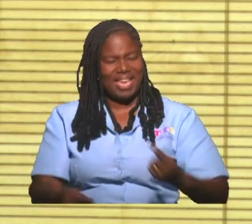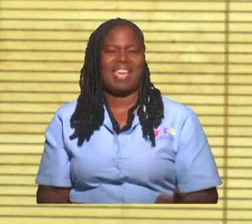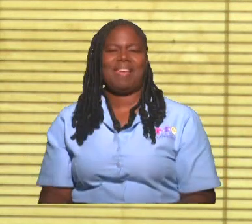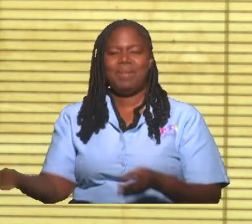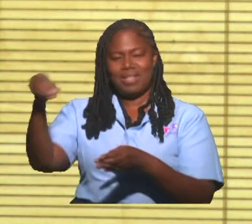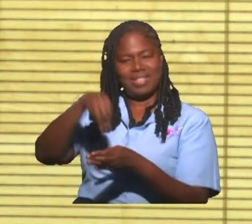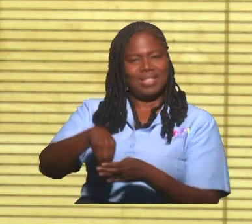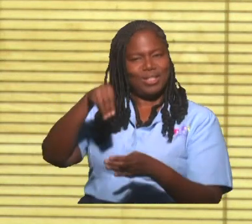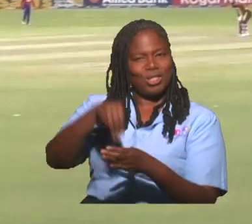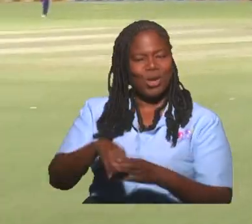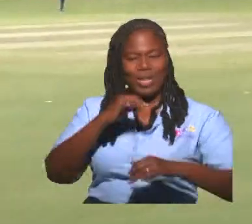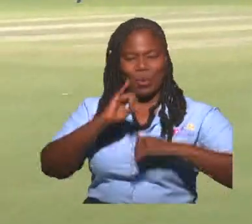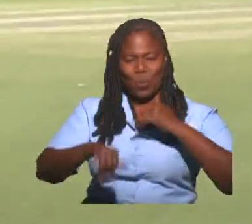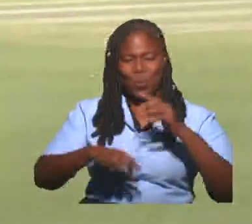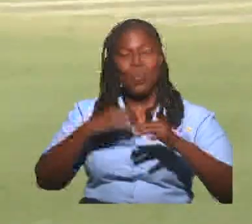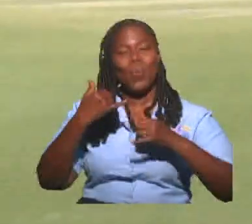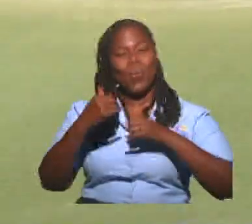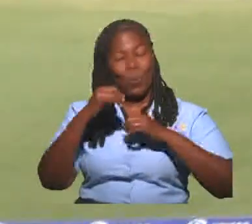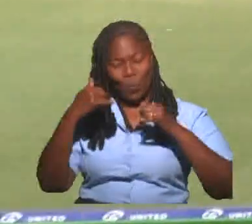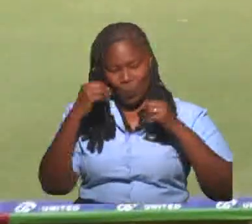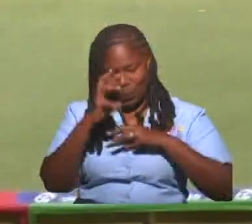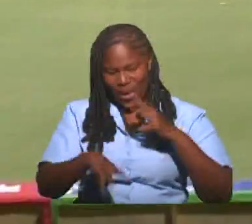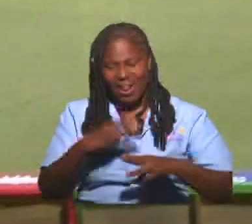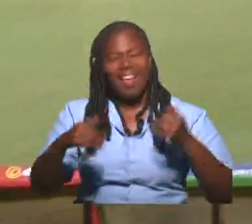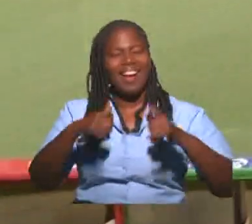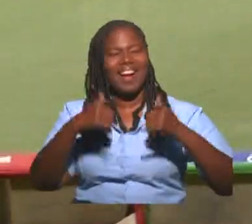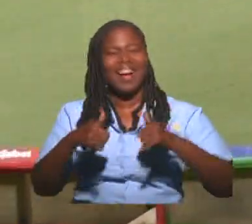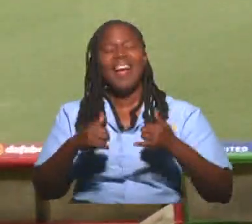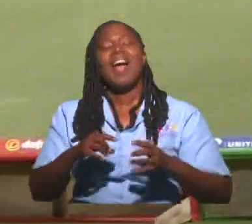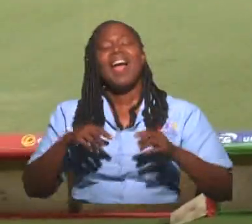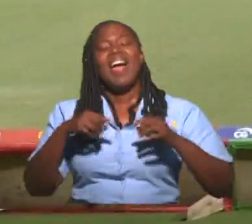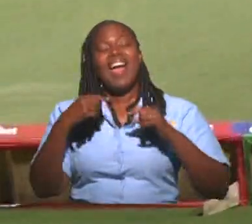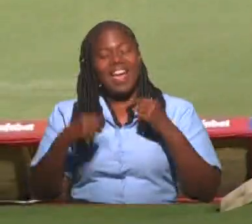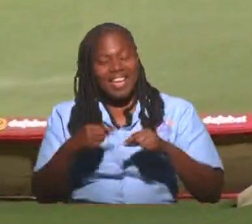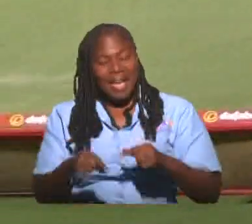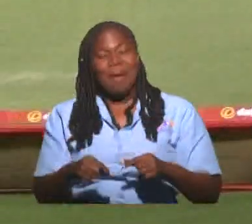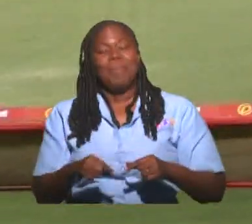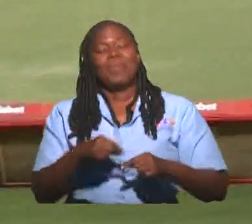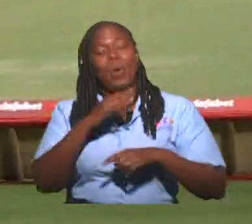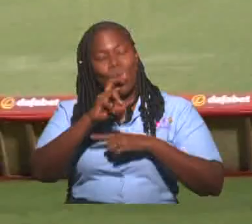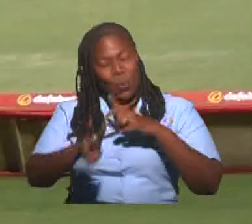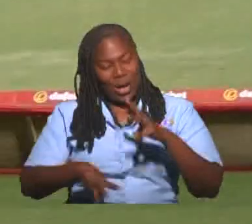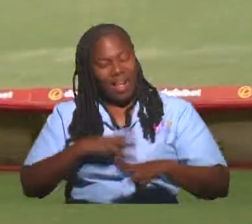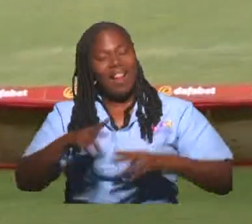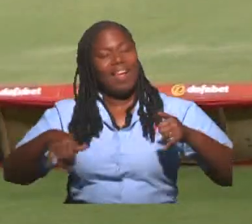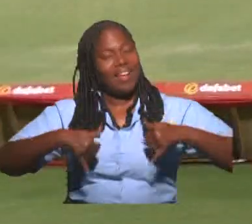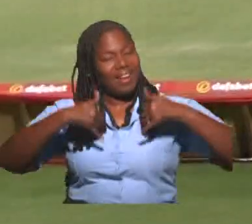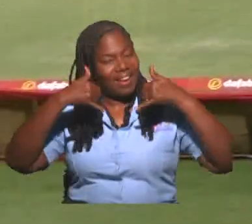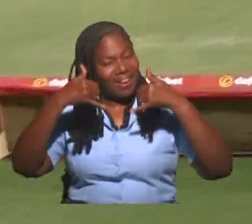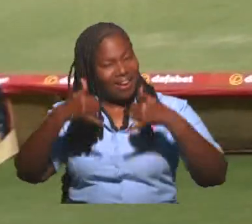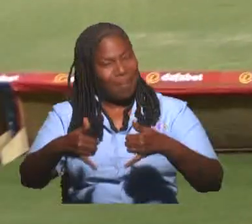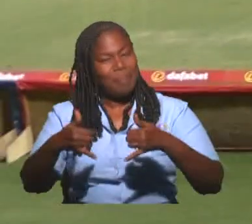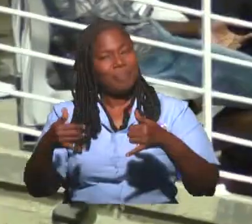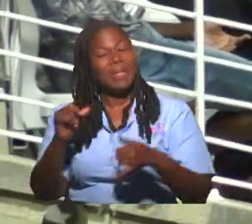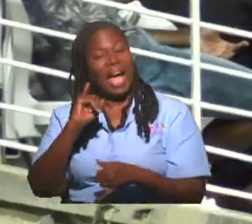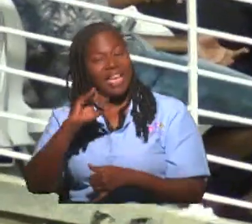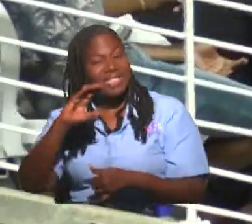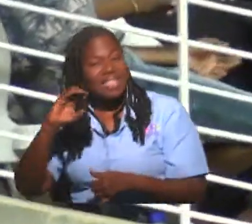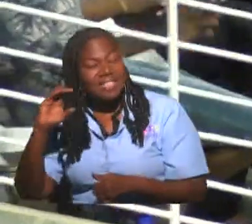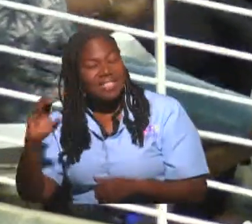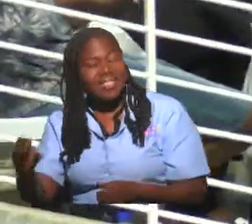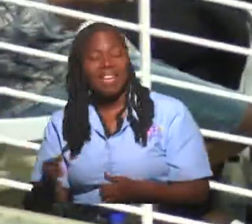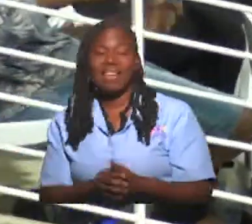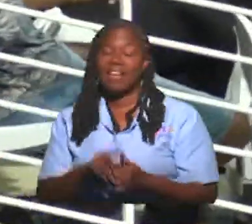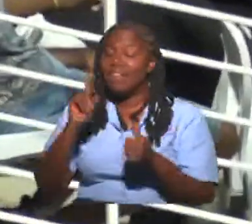ICC Men's T20 World Cup. Khan also mentioned that some of the nation's junior students will have the opportunity to be part of this